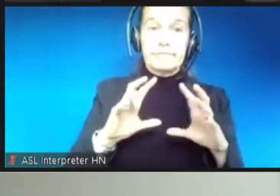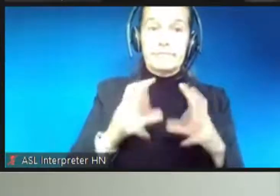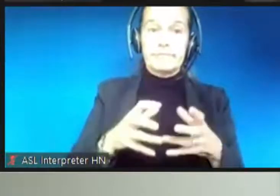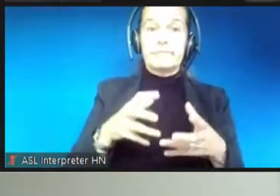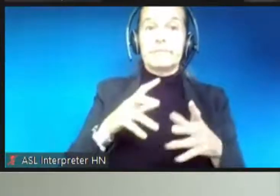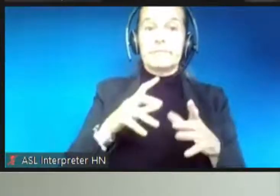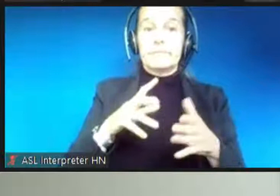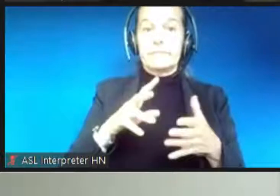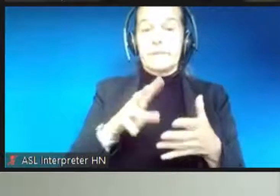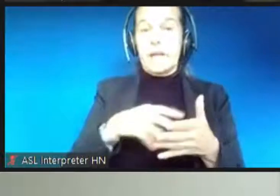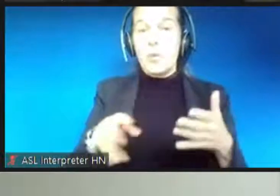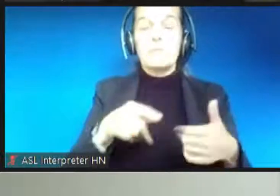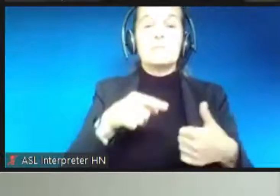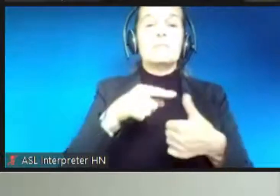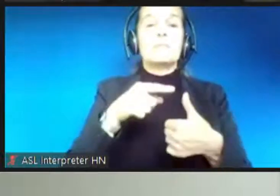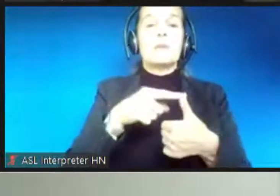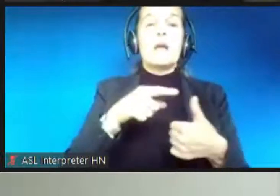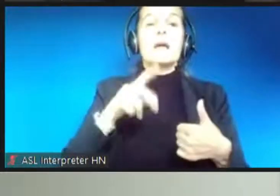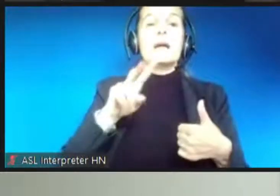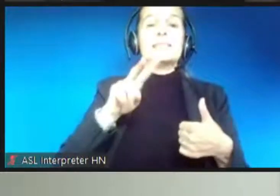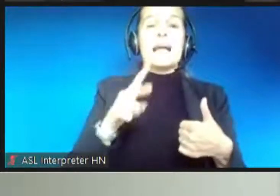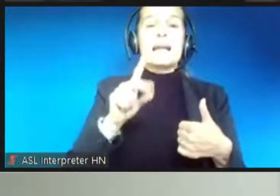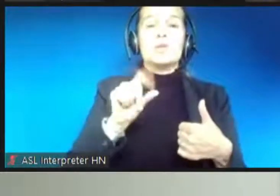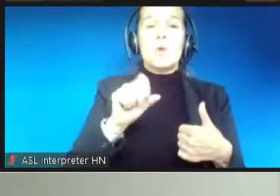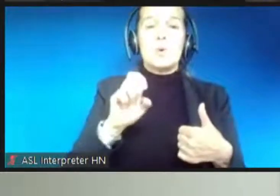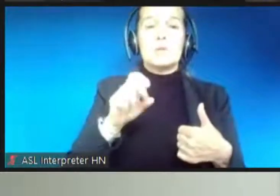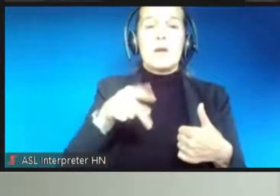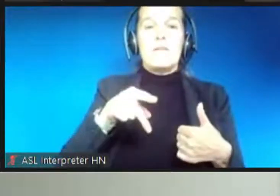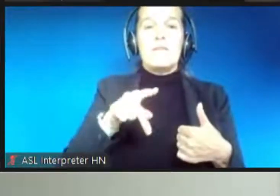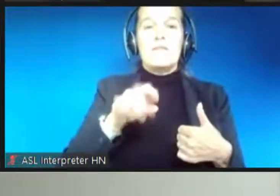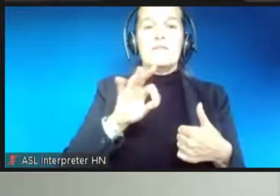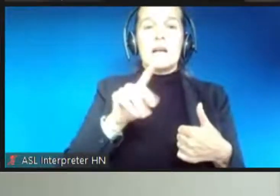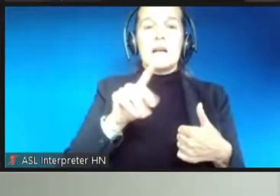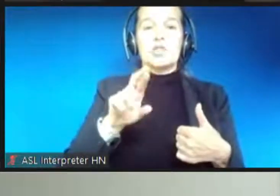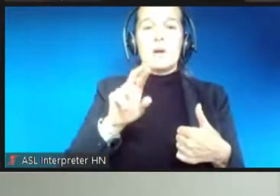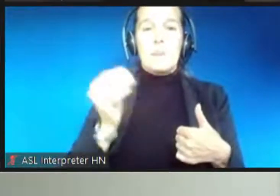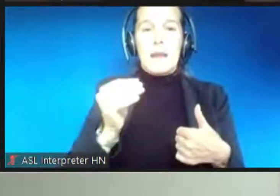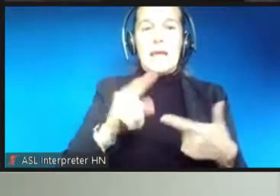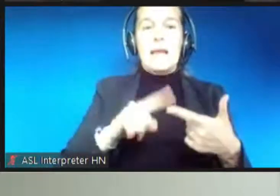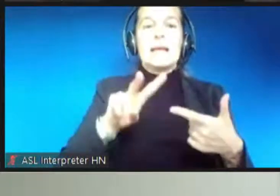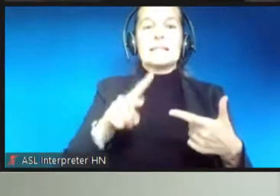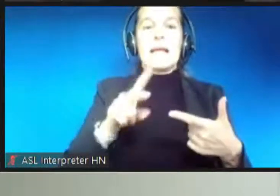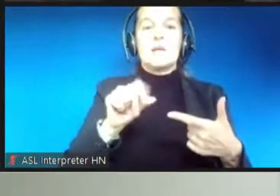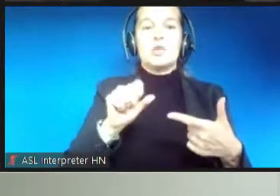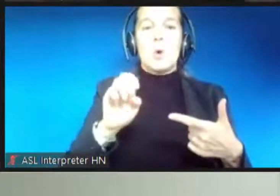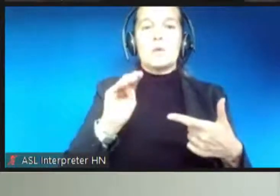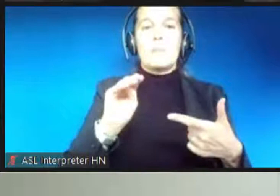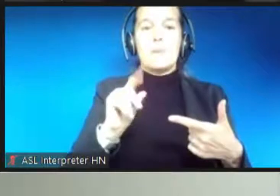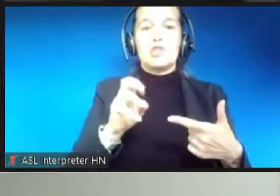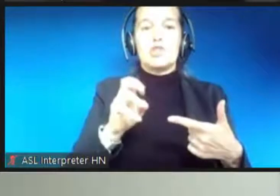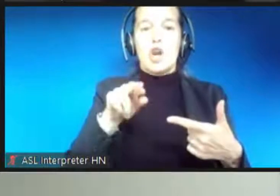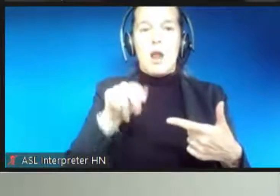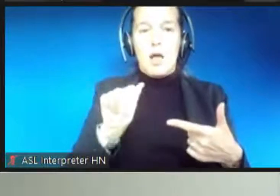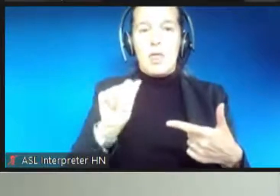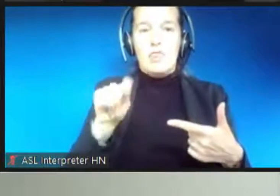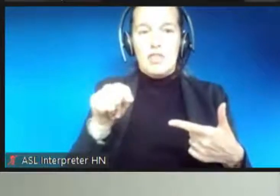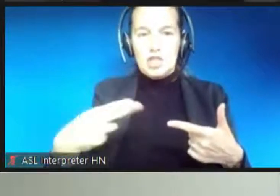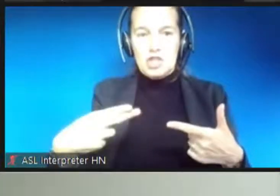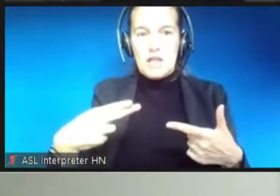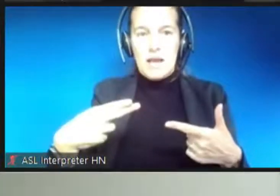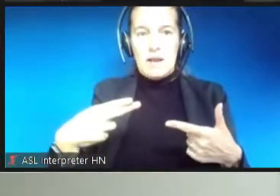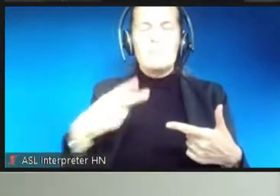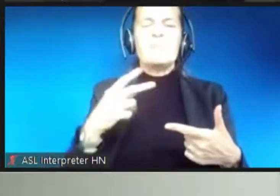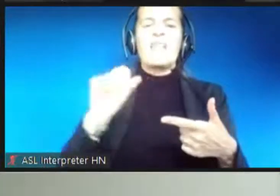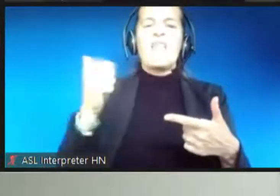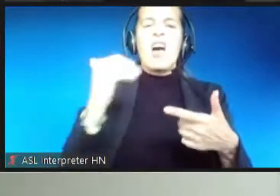second dose Pfizer on Monday and a second dose Moderna on Thursday. The other